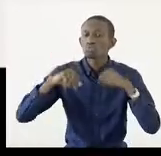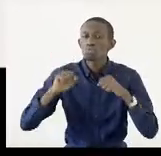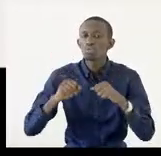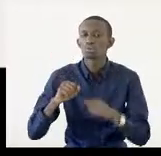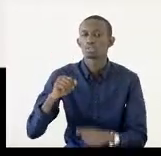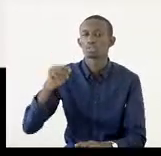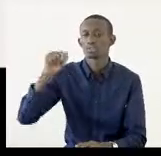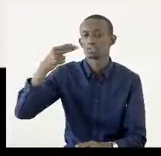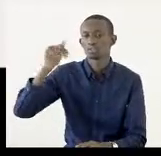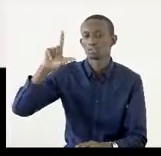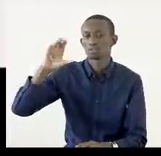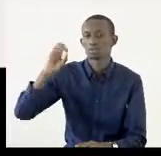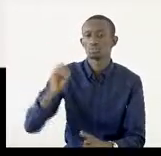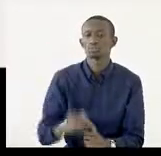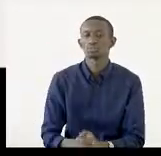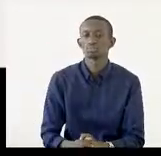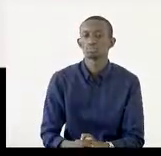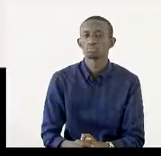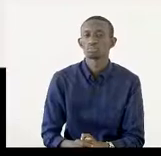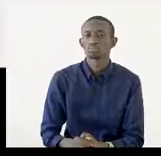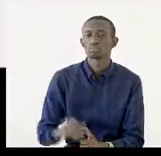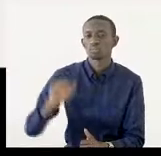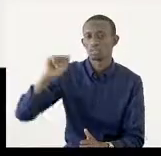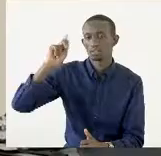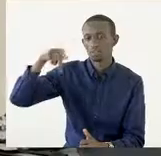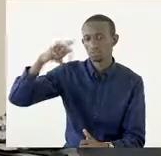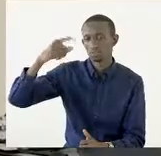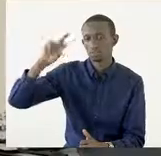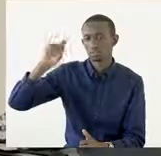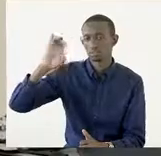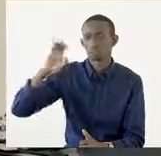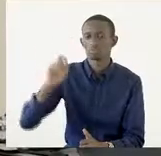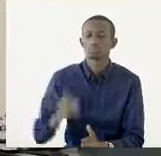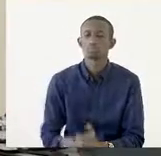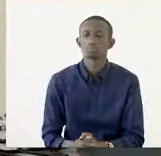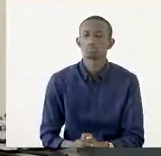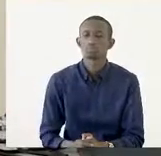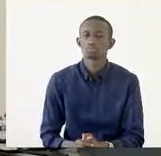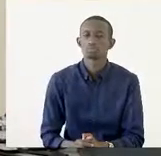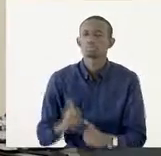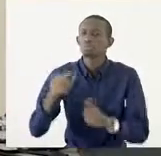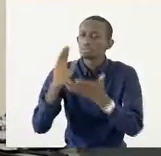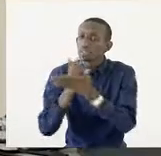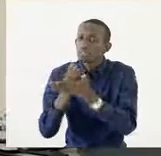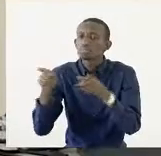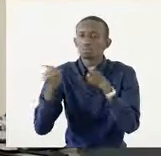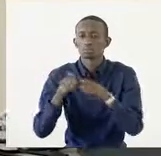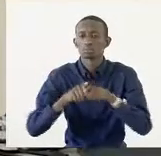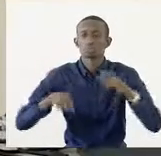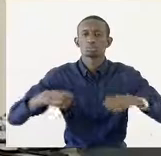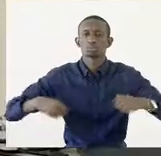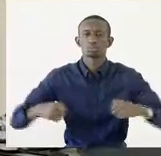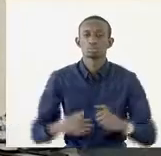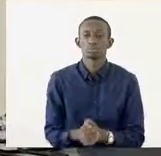of the aromatic carbonyl compounds, they share the same reaction. So this